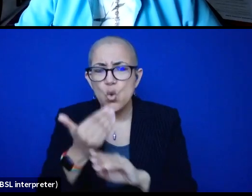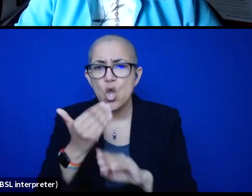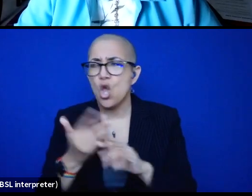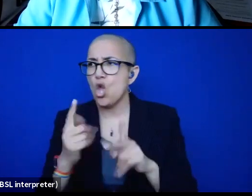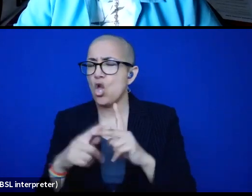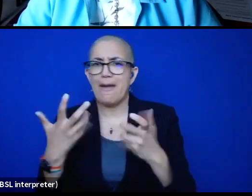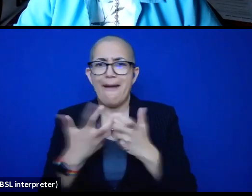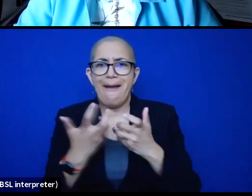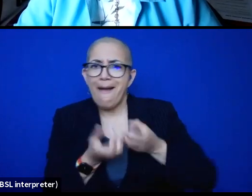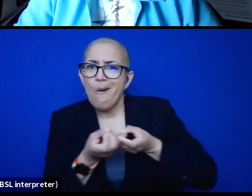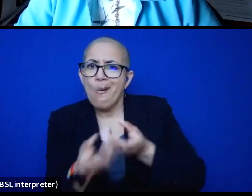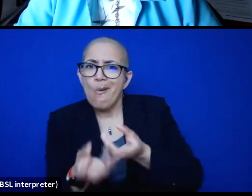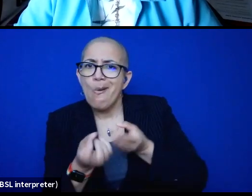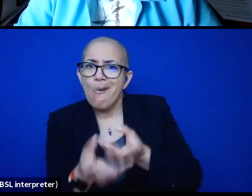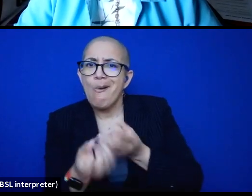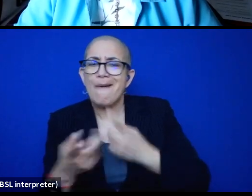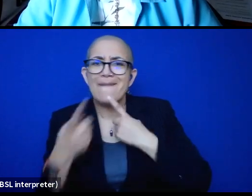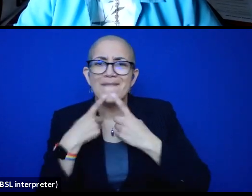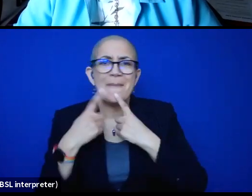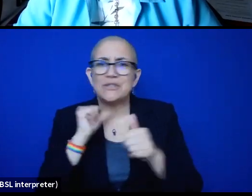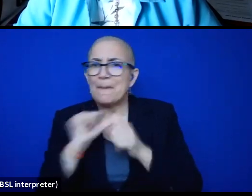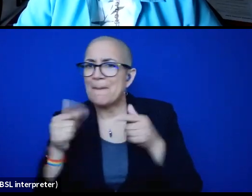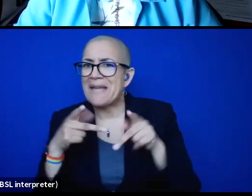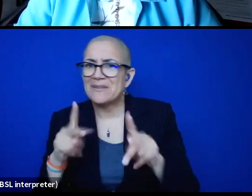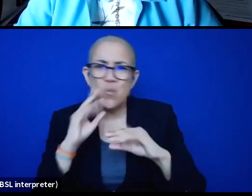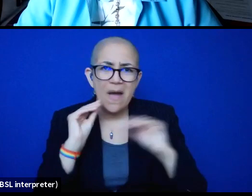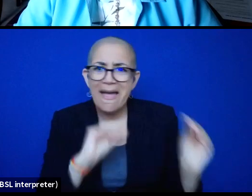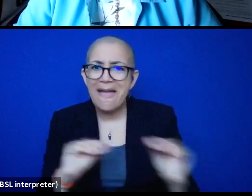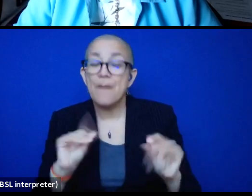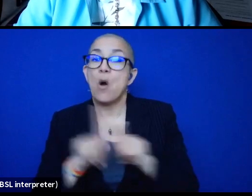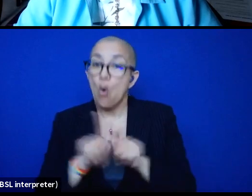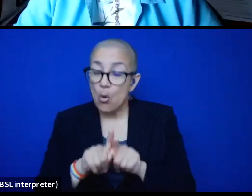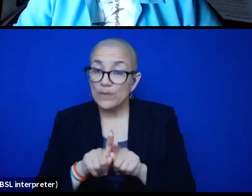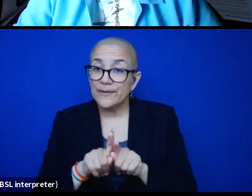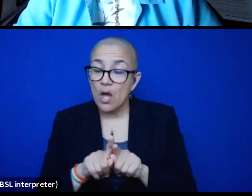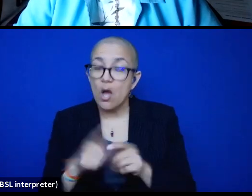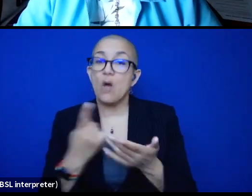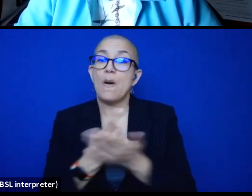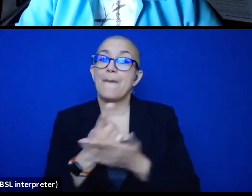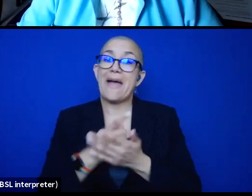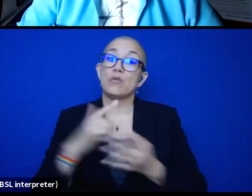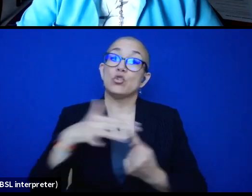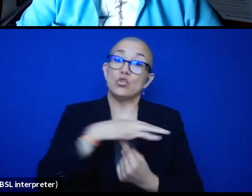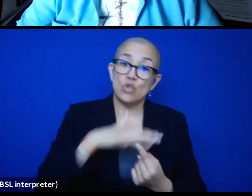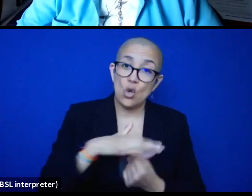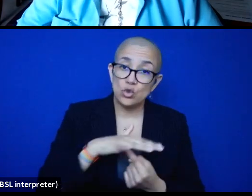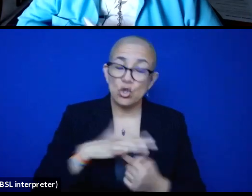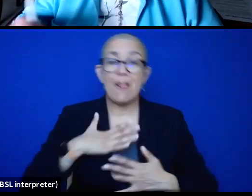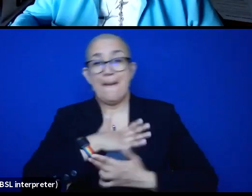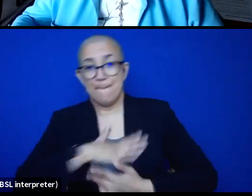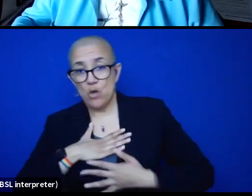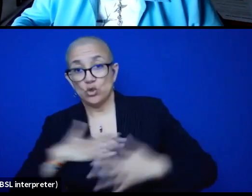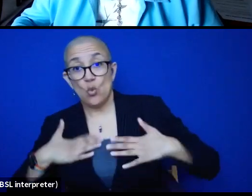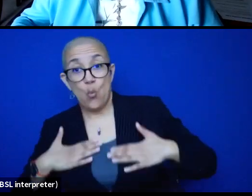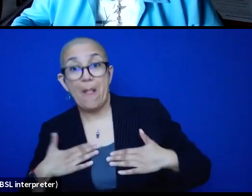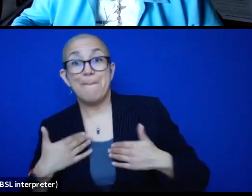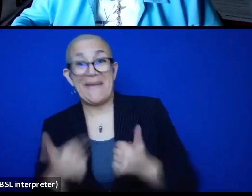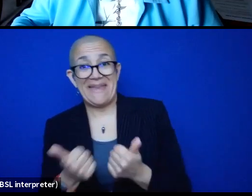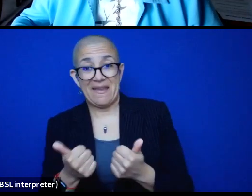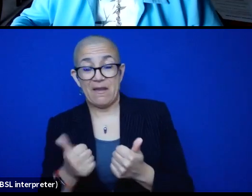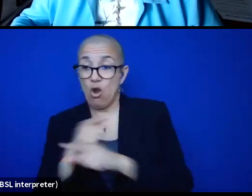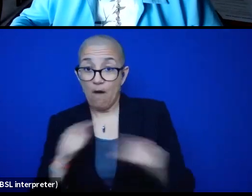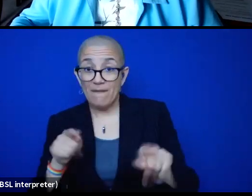deliver the information, but also about the social and emotional well-being of children. and how you do that really well. The two